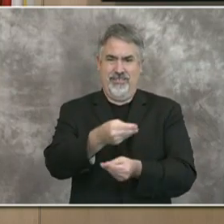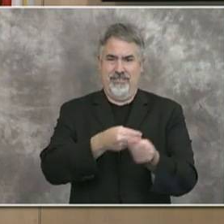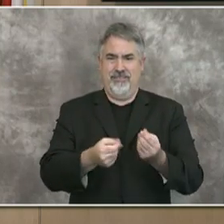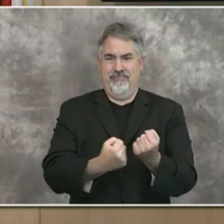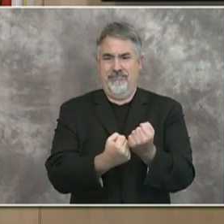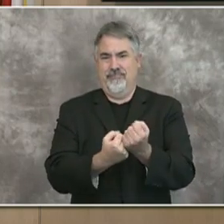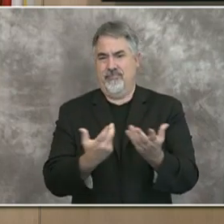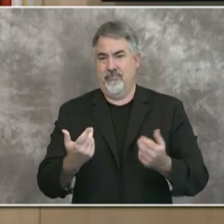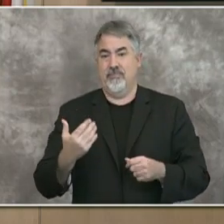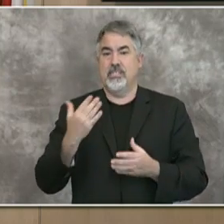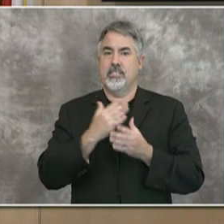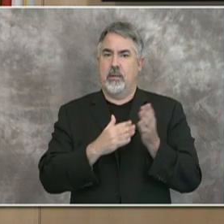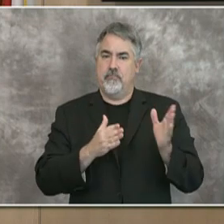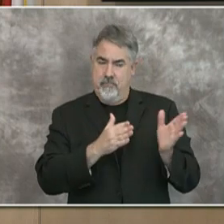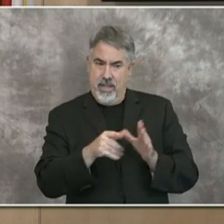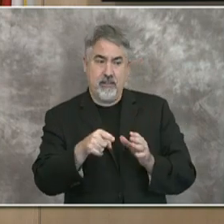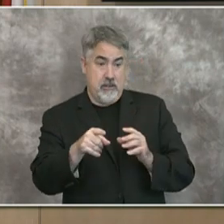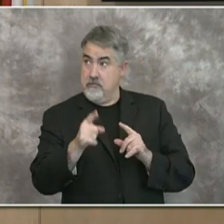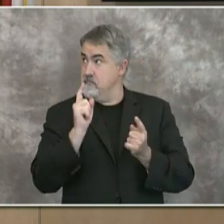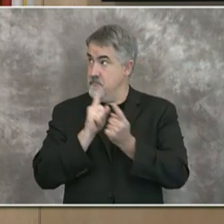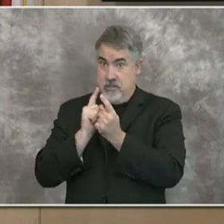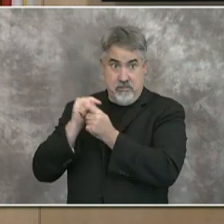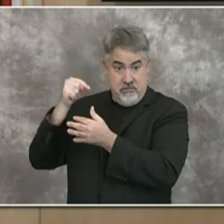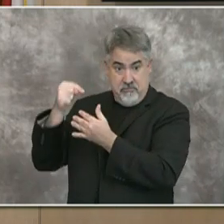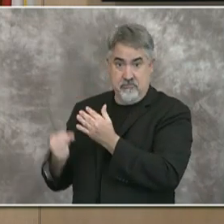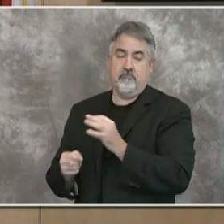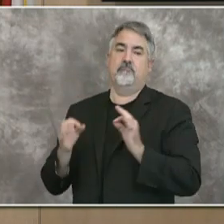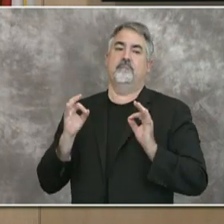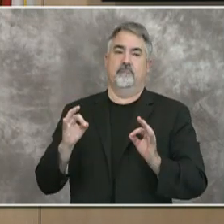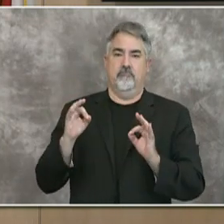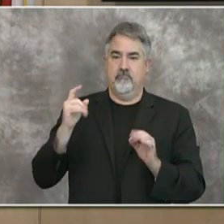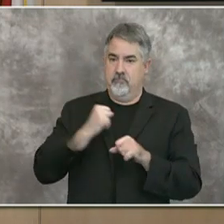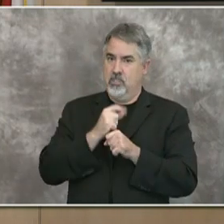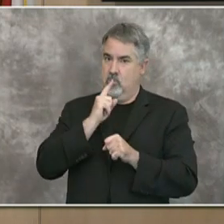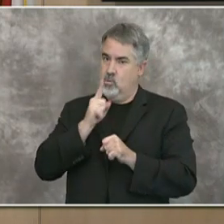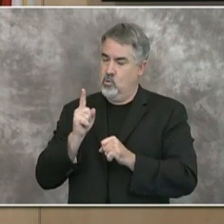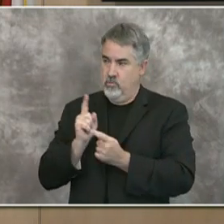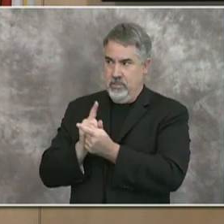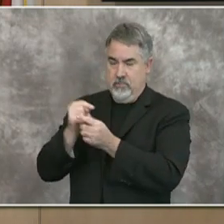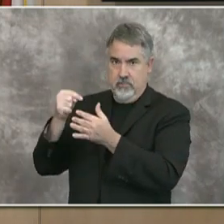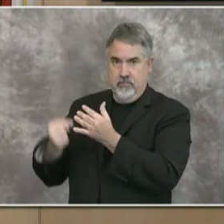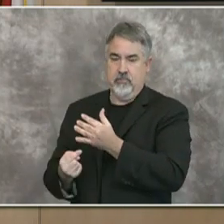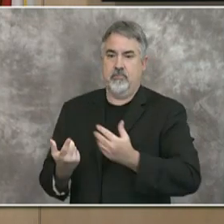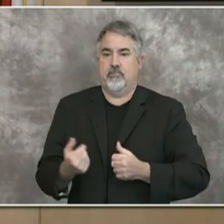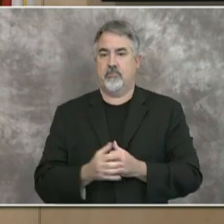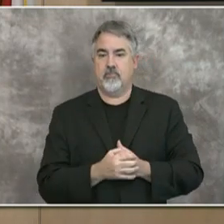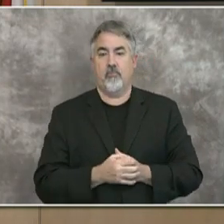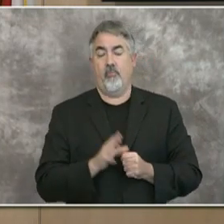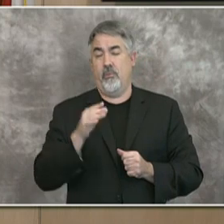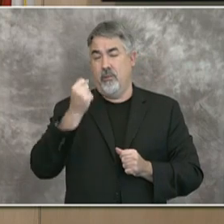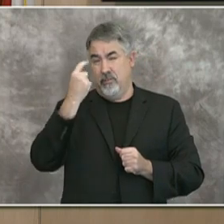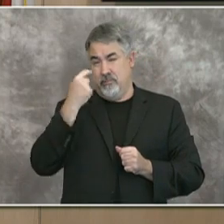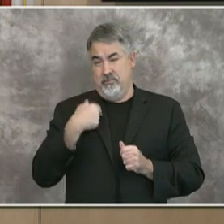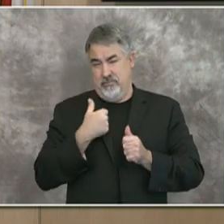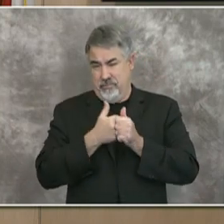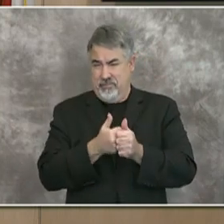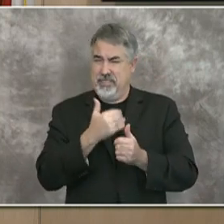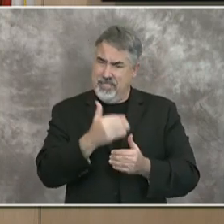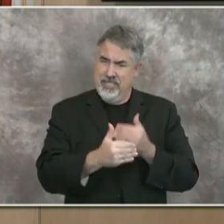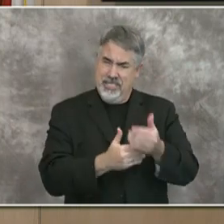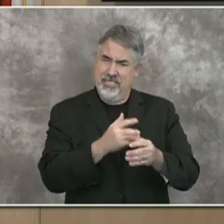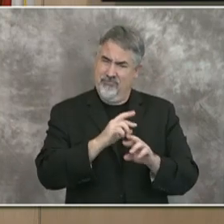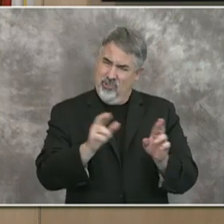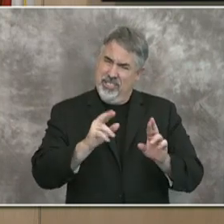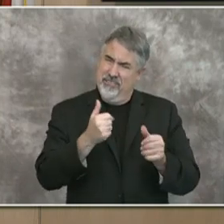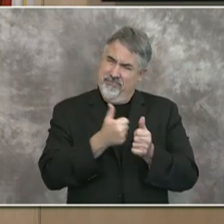your preparation in anticipation of that date, and so we encourage you to continue to prepare and be ready to go.